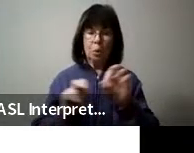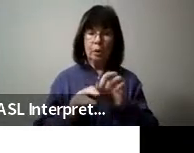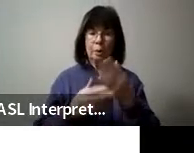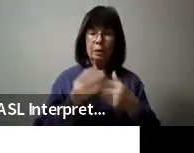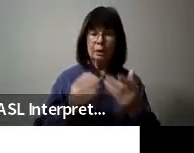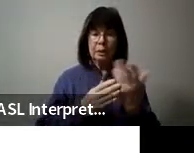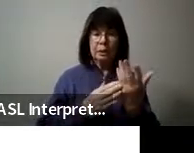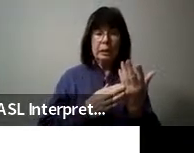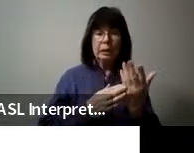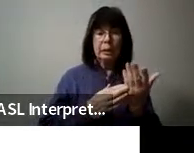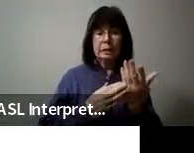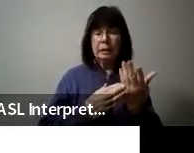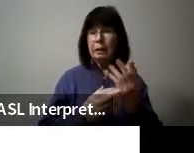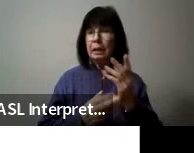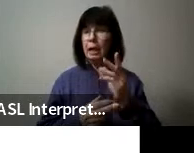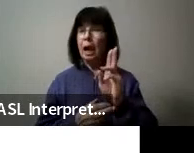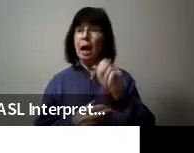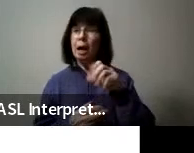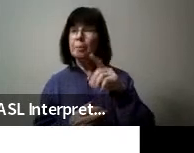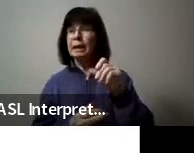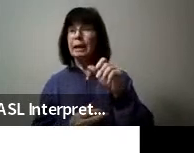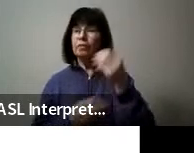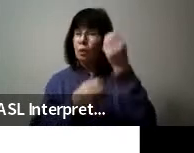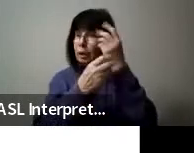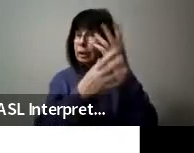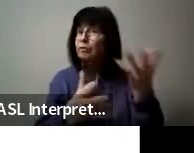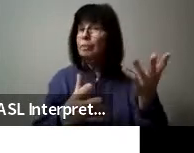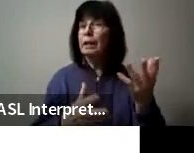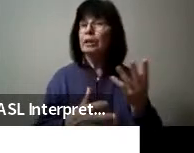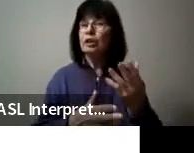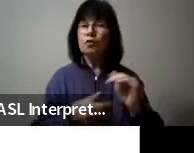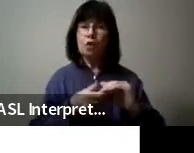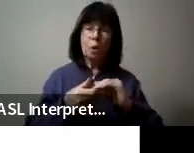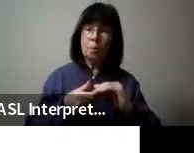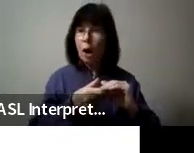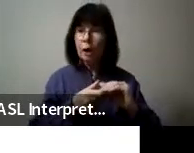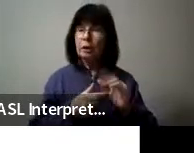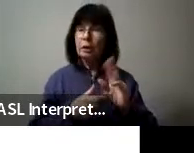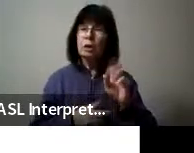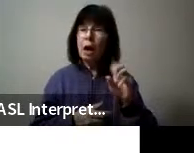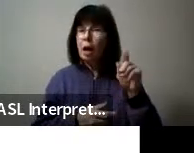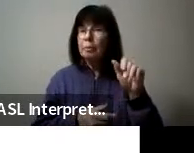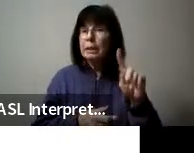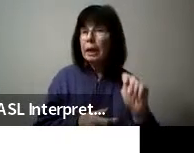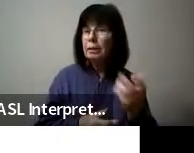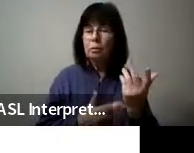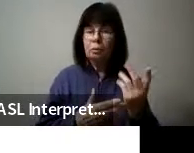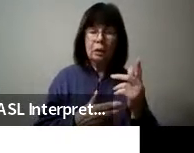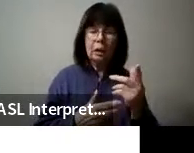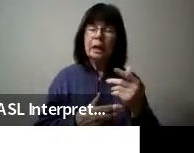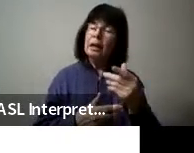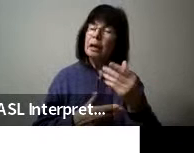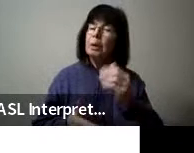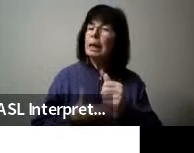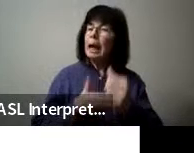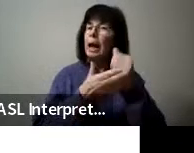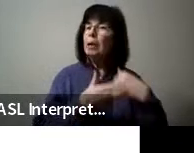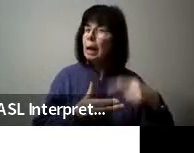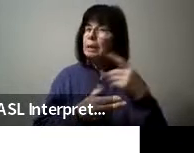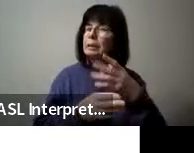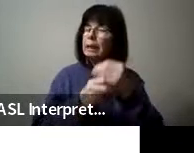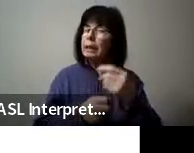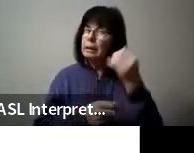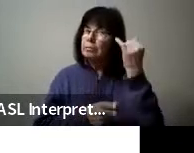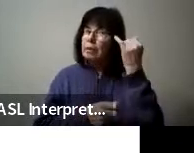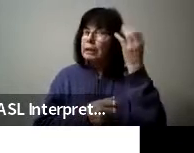our partner updates, et cetera? And this will just help us get an idea of what you're getting out of here. So I'll